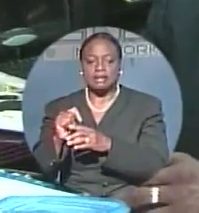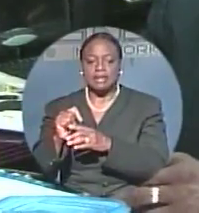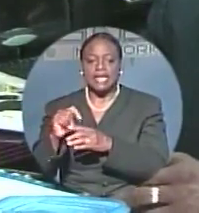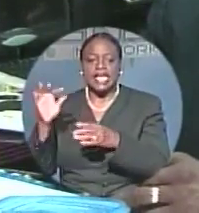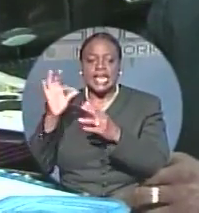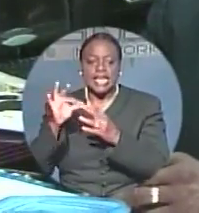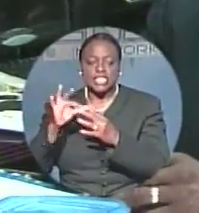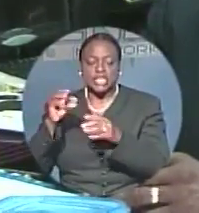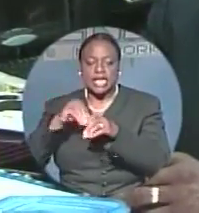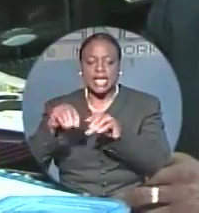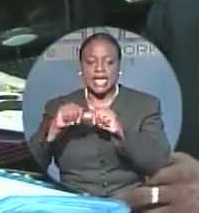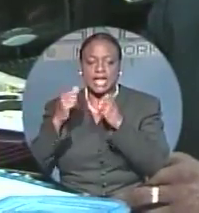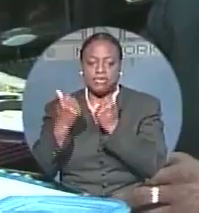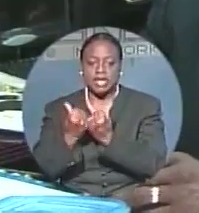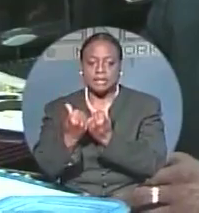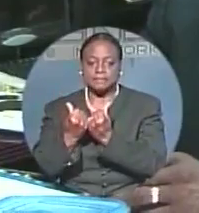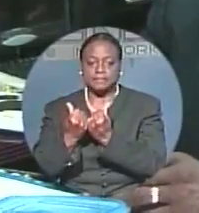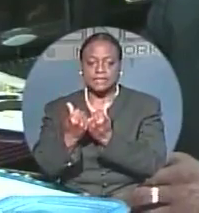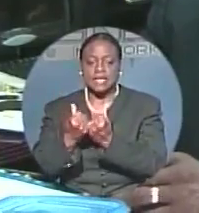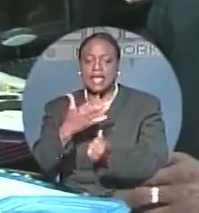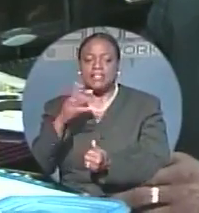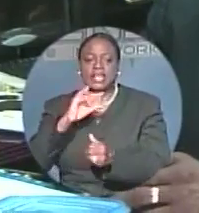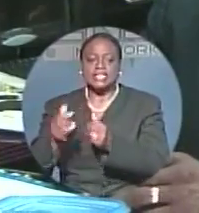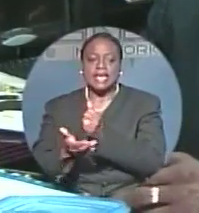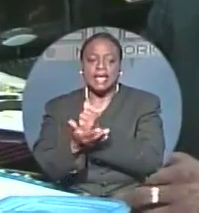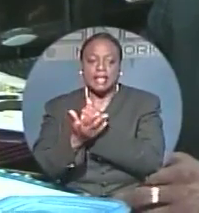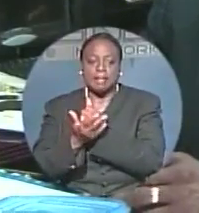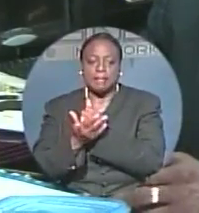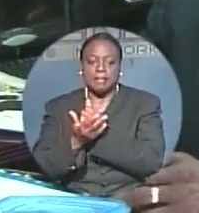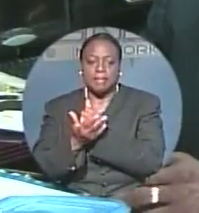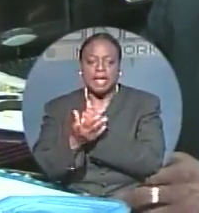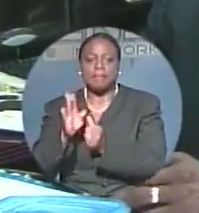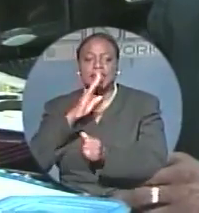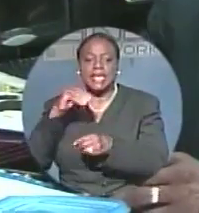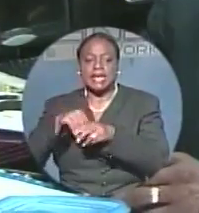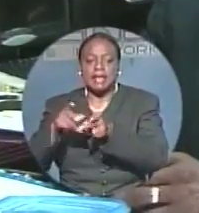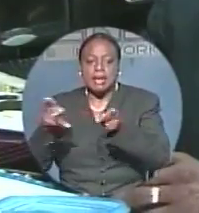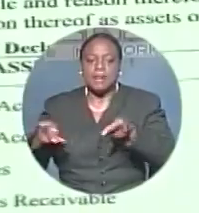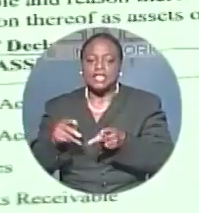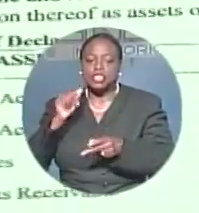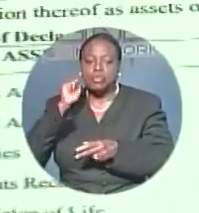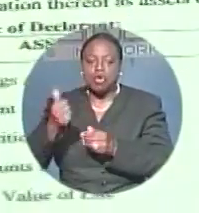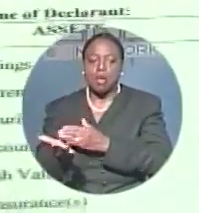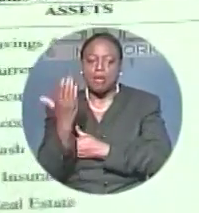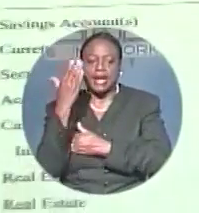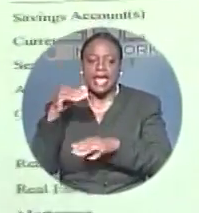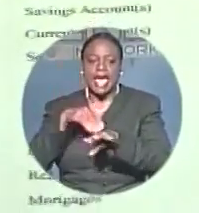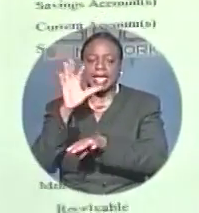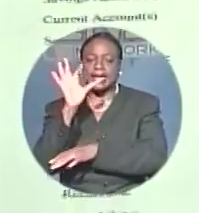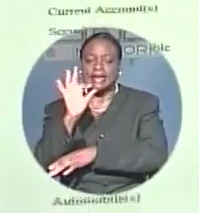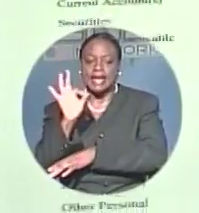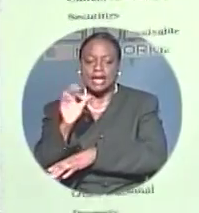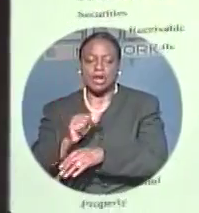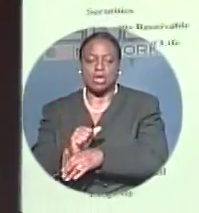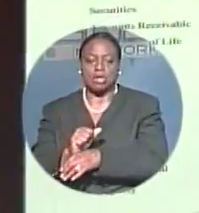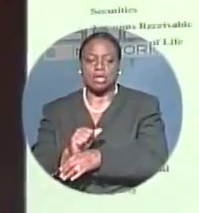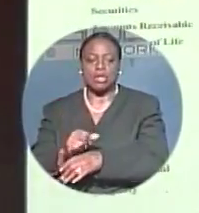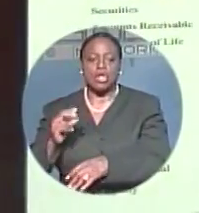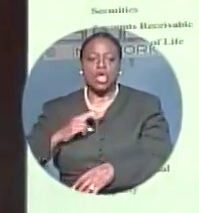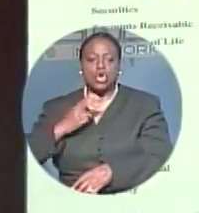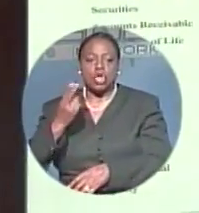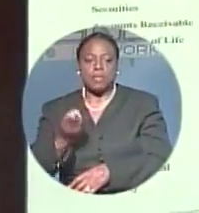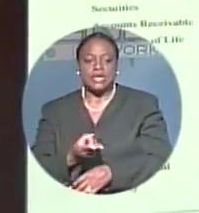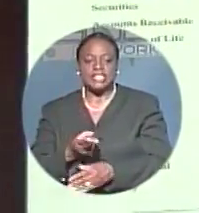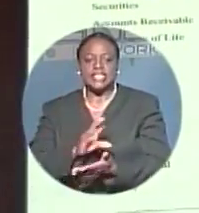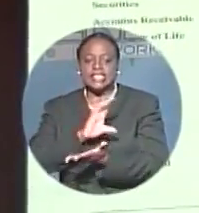have been appointed, they have been assigned, and they should all be in place for tomorrow morning at 9 o'clock. Nomination centers close at